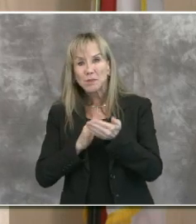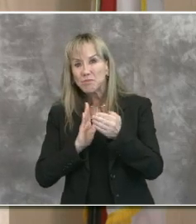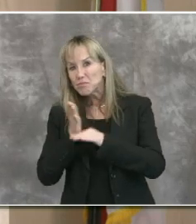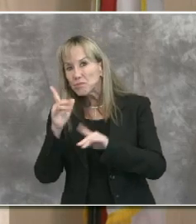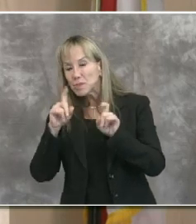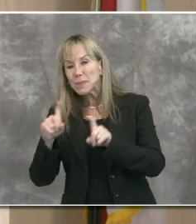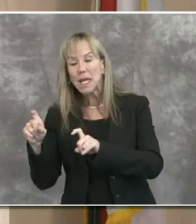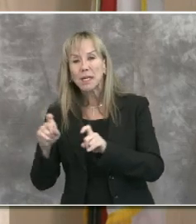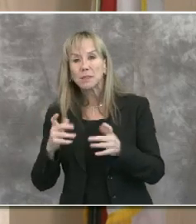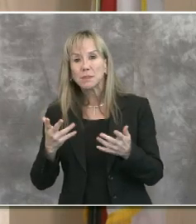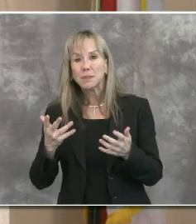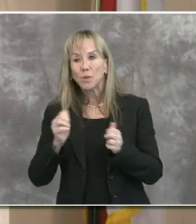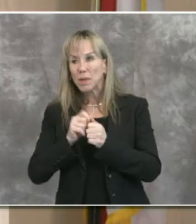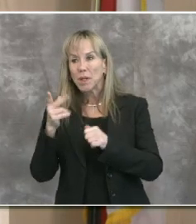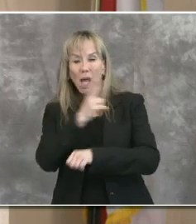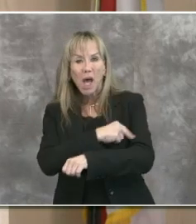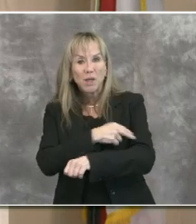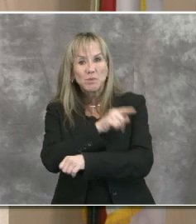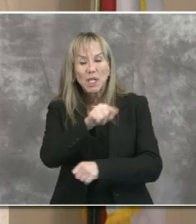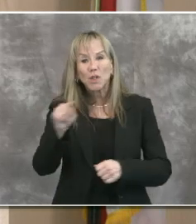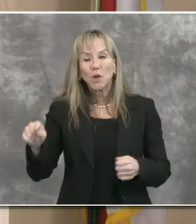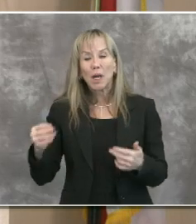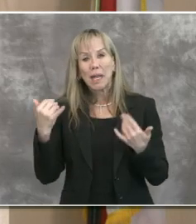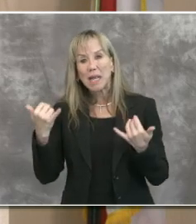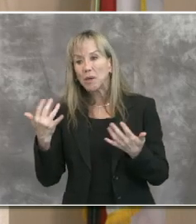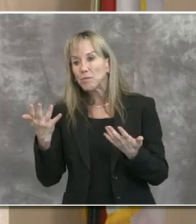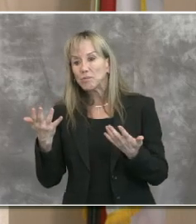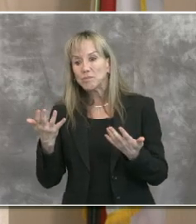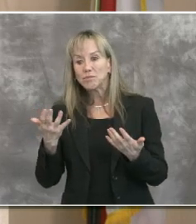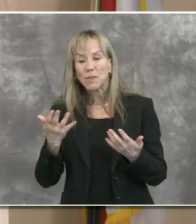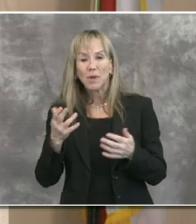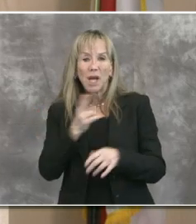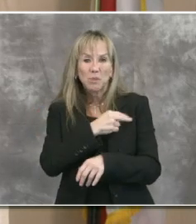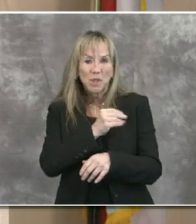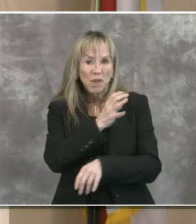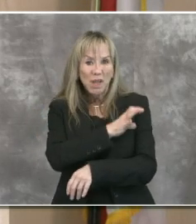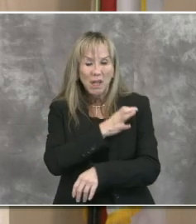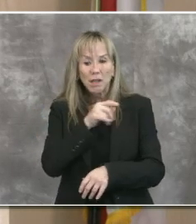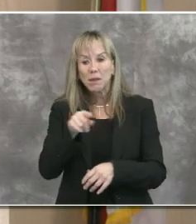our hospitals and clinics, and then